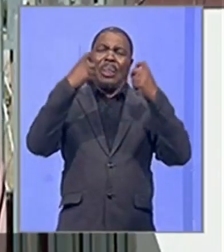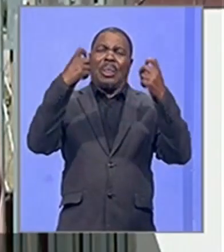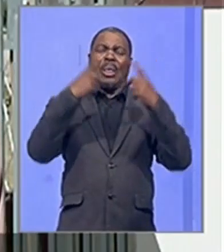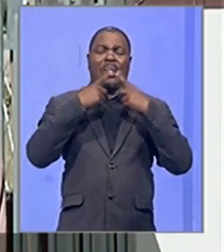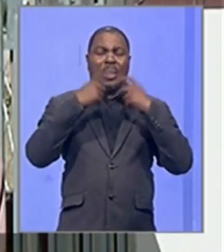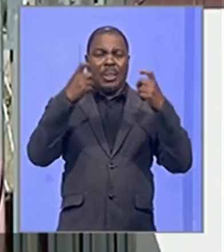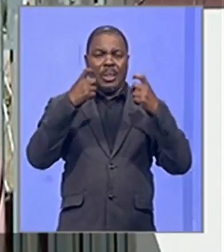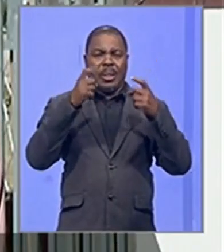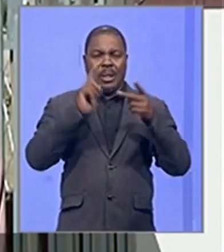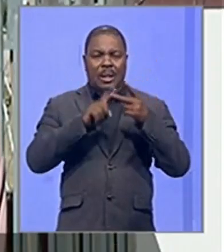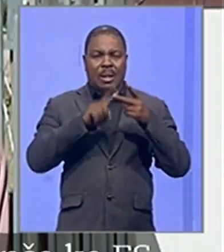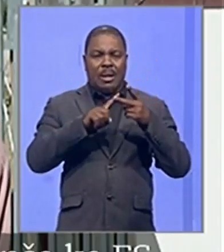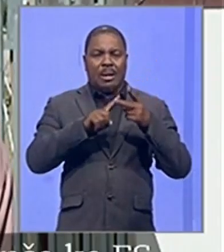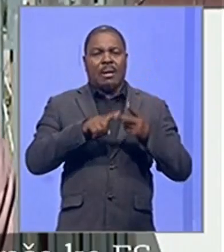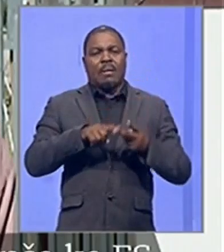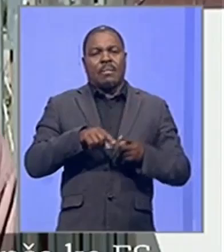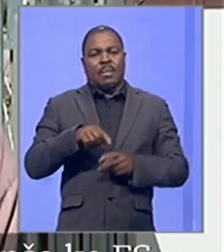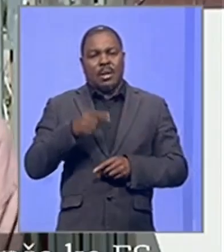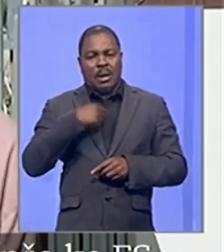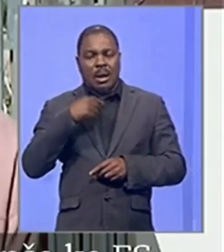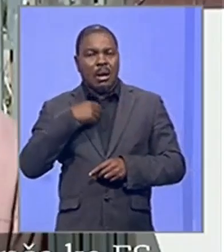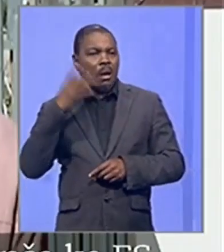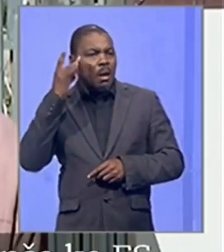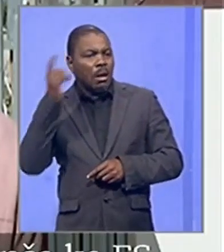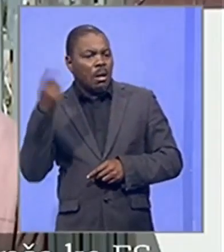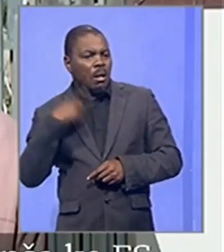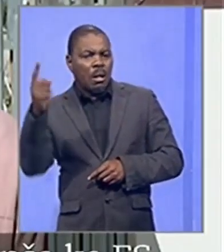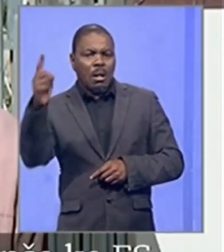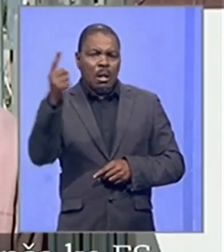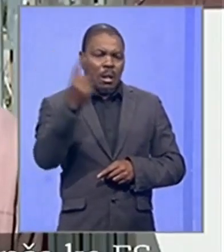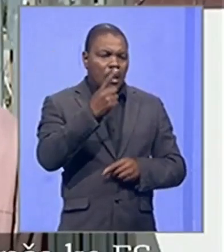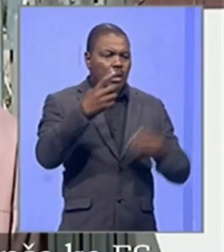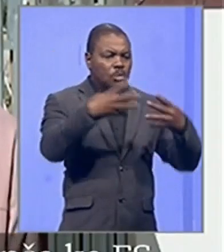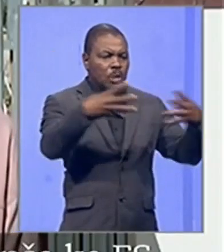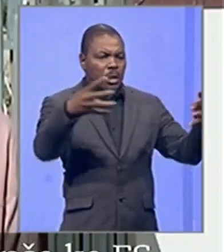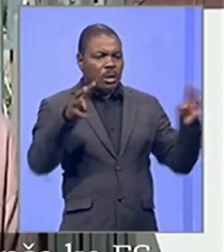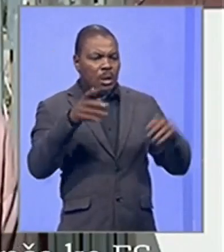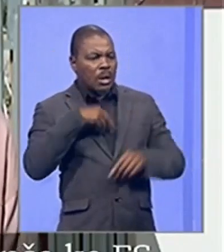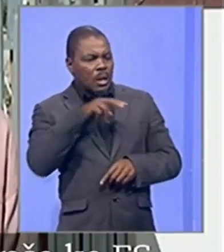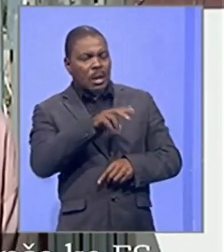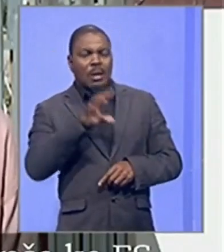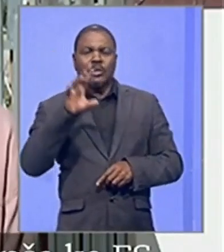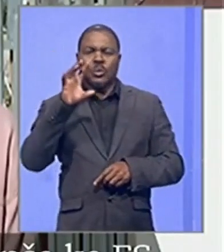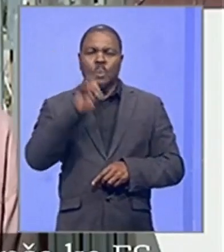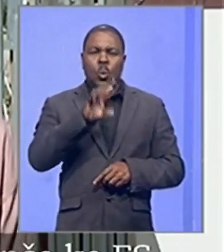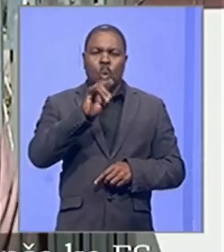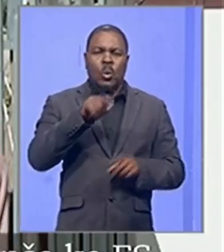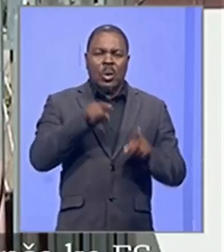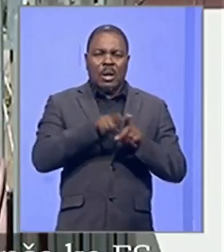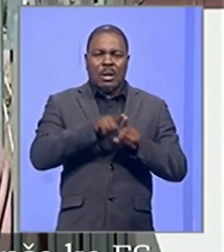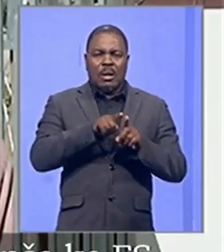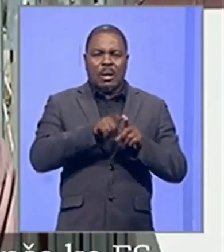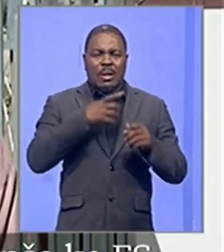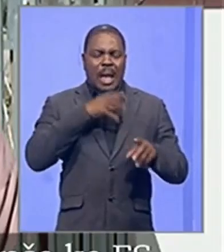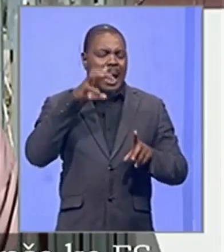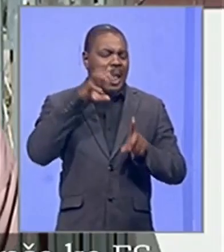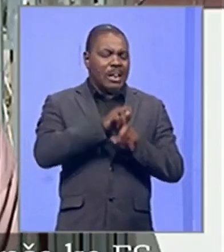dipitso la ka bafo ha ke tswa ke ya mo trateng ke kra ke dintja tse di ka di gagage da